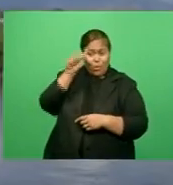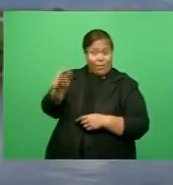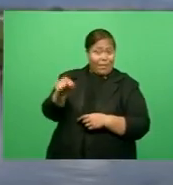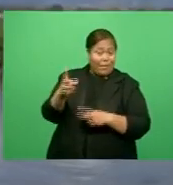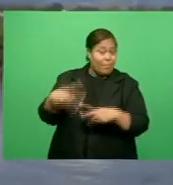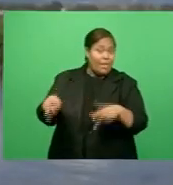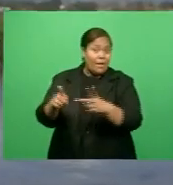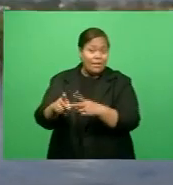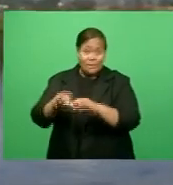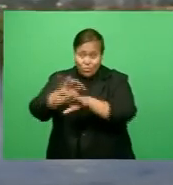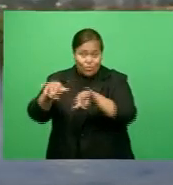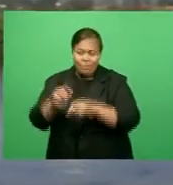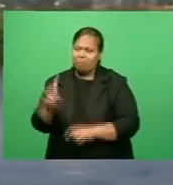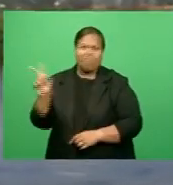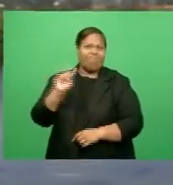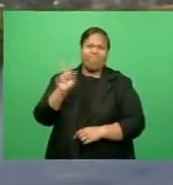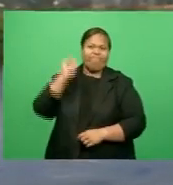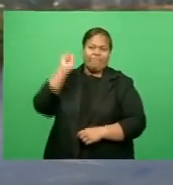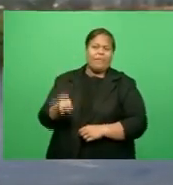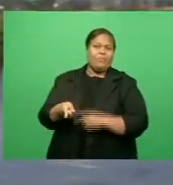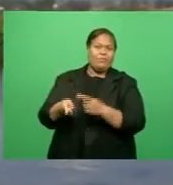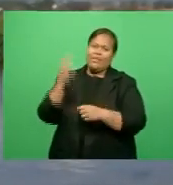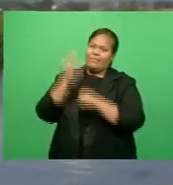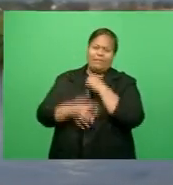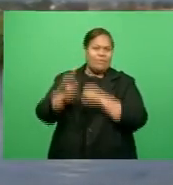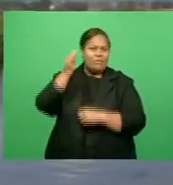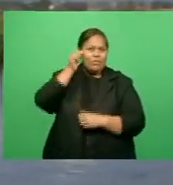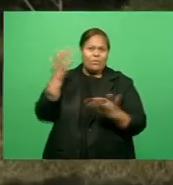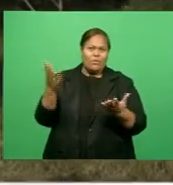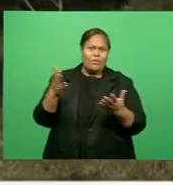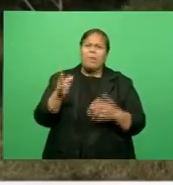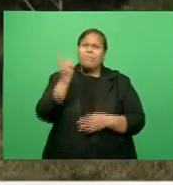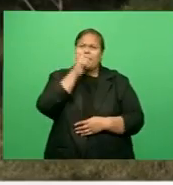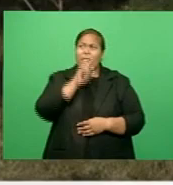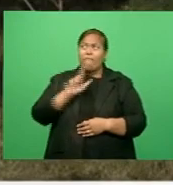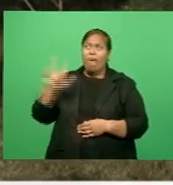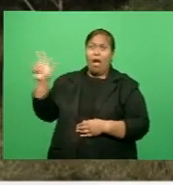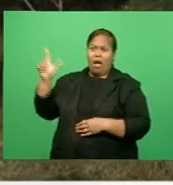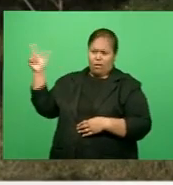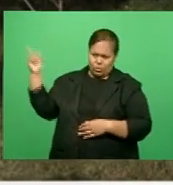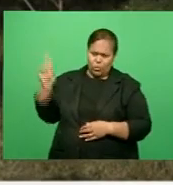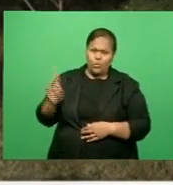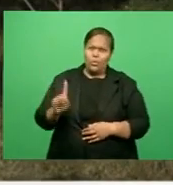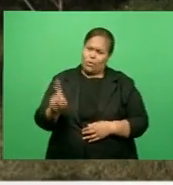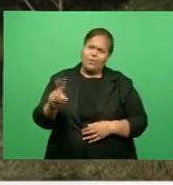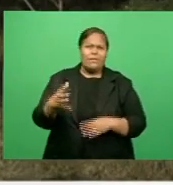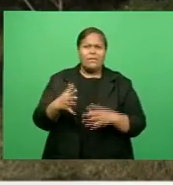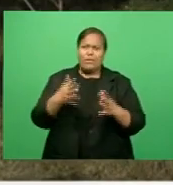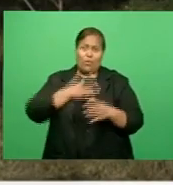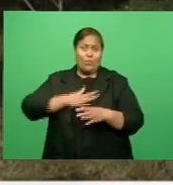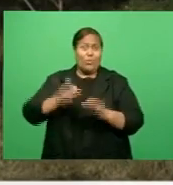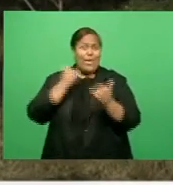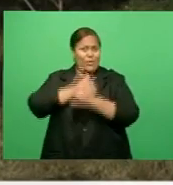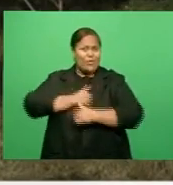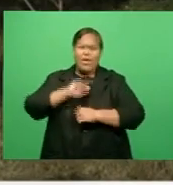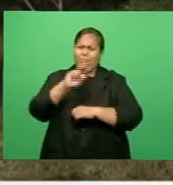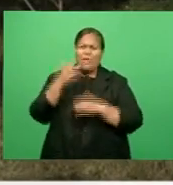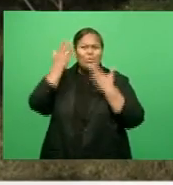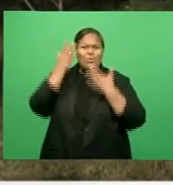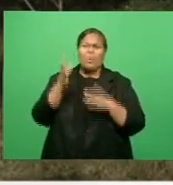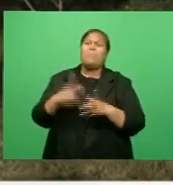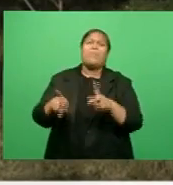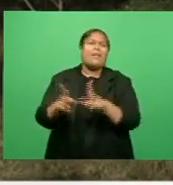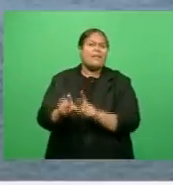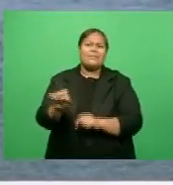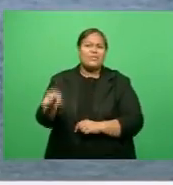go. The ones who don't know, like far away people, they come from far away, they just go. They want to enjoy, they don't know. That place